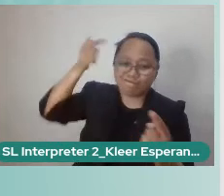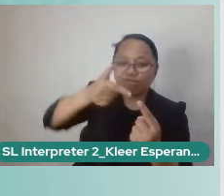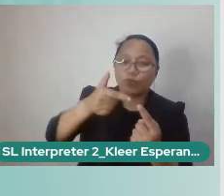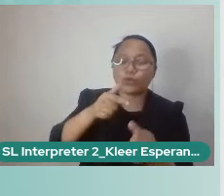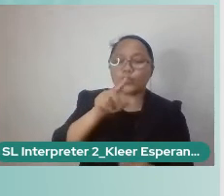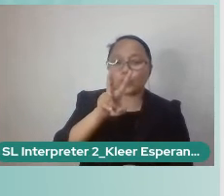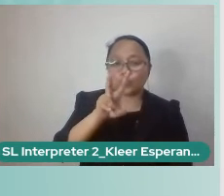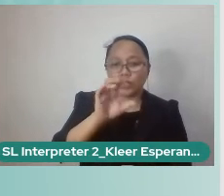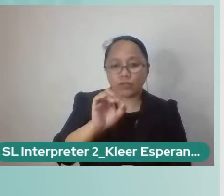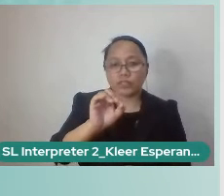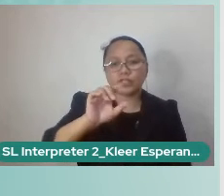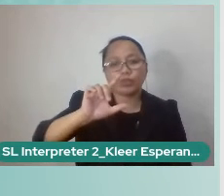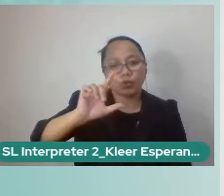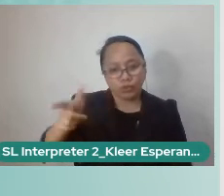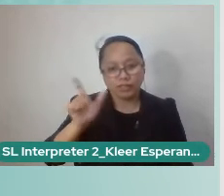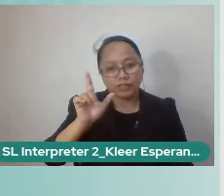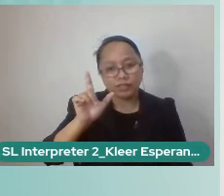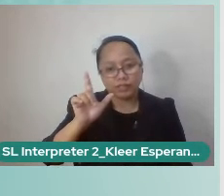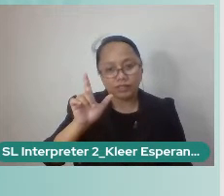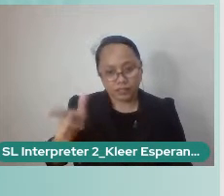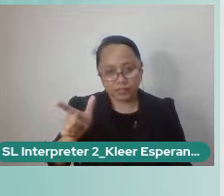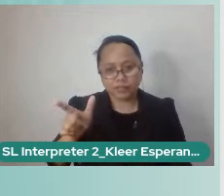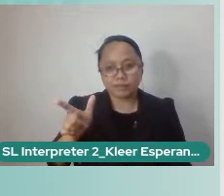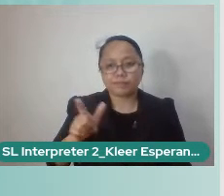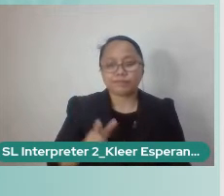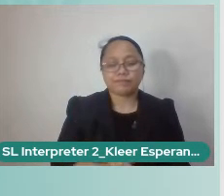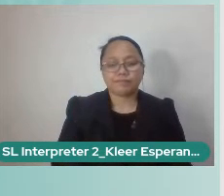in a long-term 99% reduction in